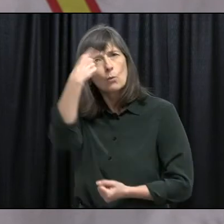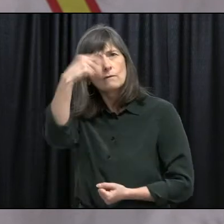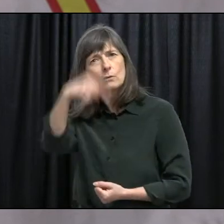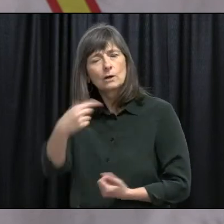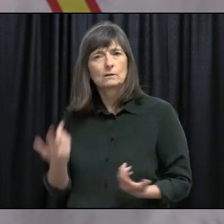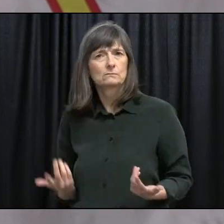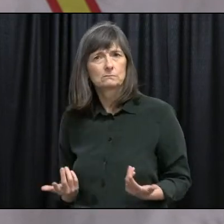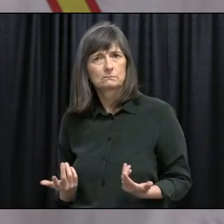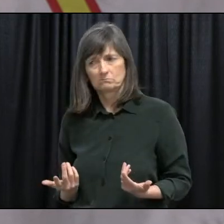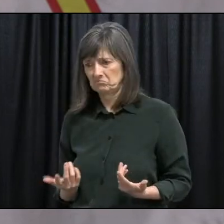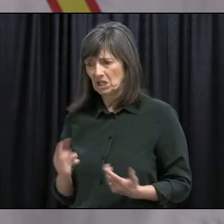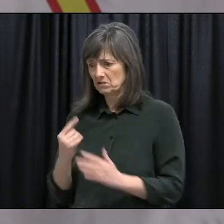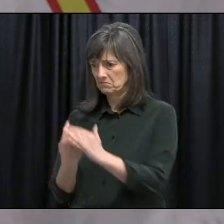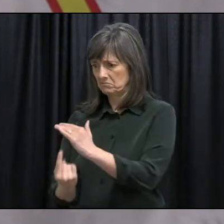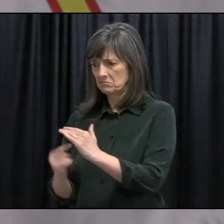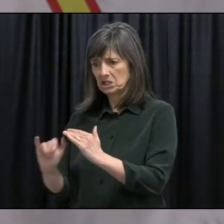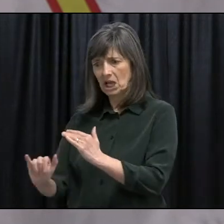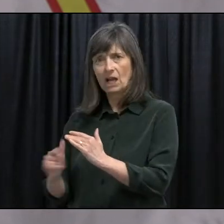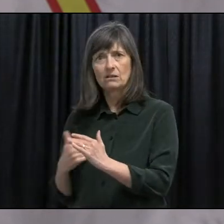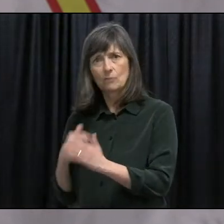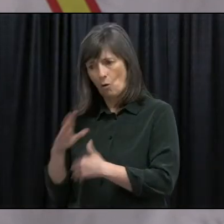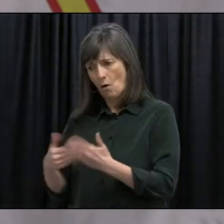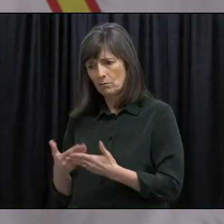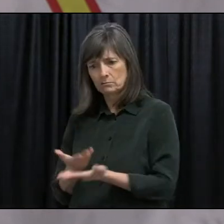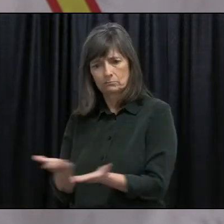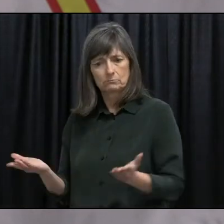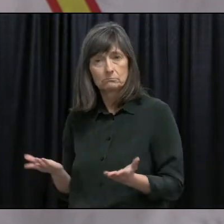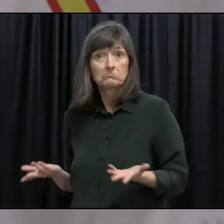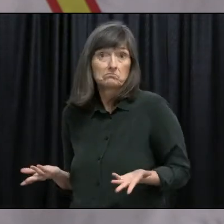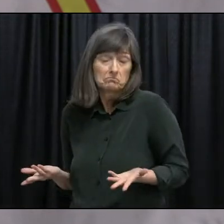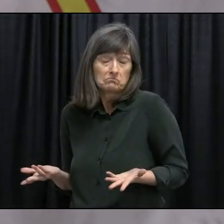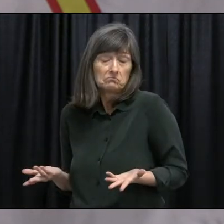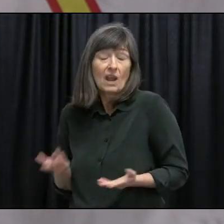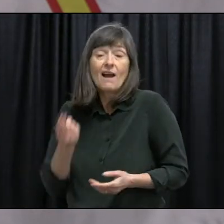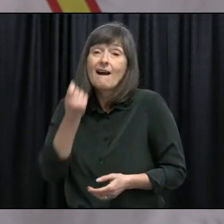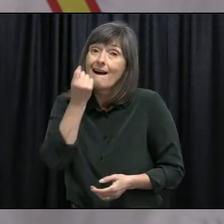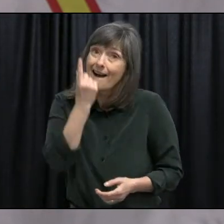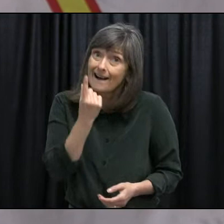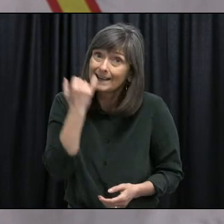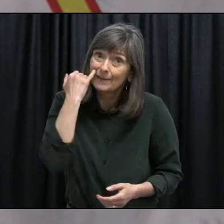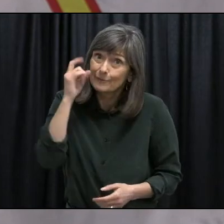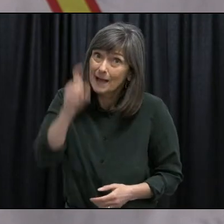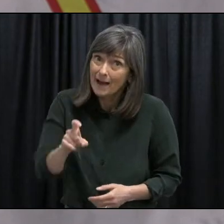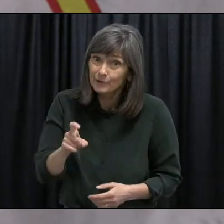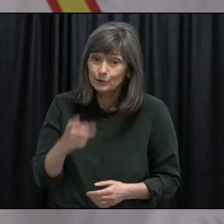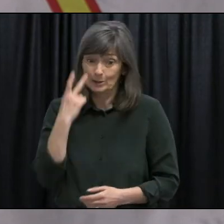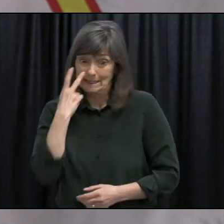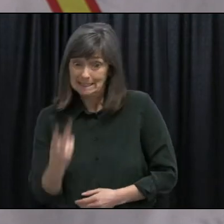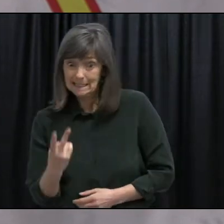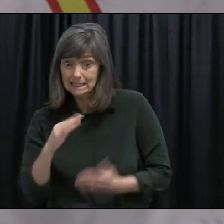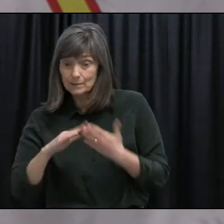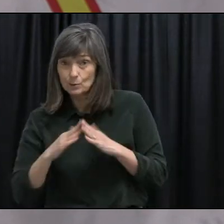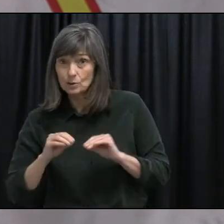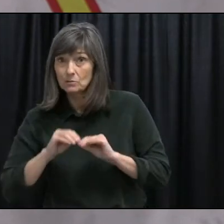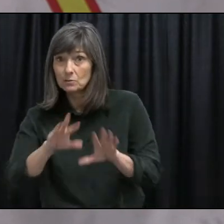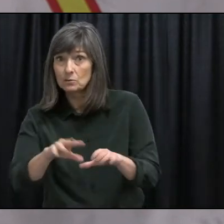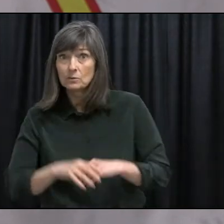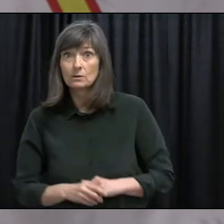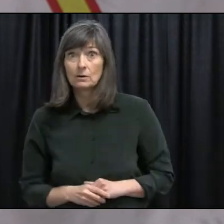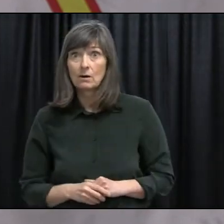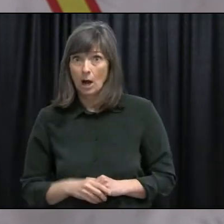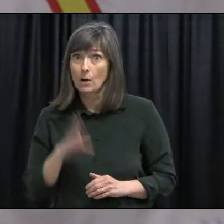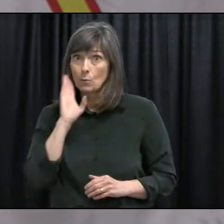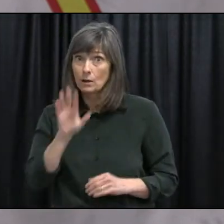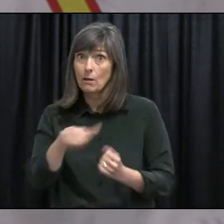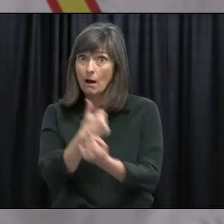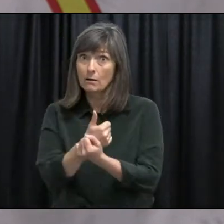see that risk of community spread. That being said, if we have to, we will, but I'm not going to jump there